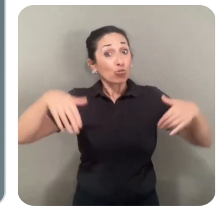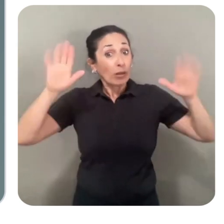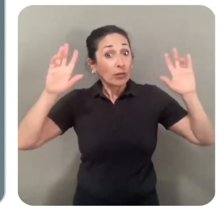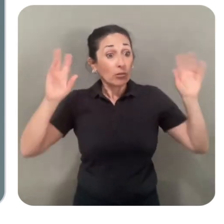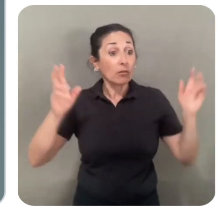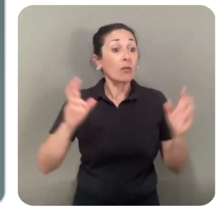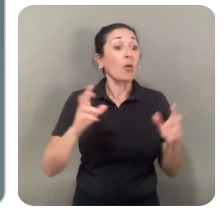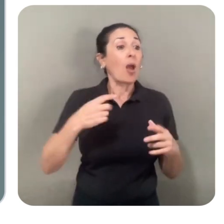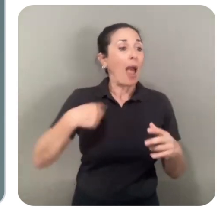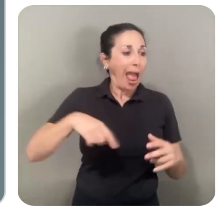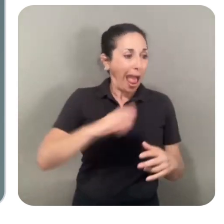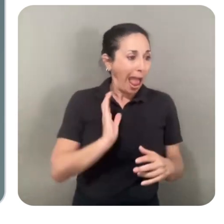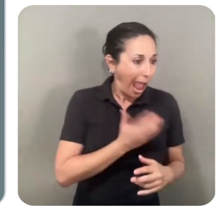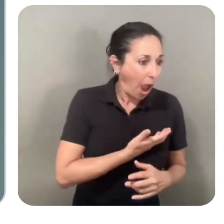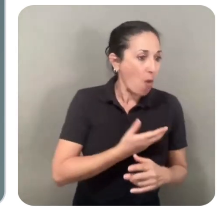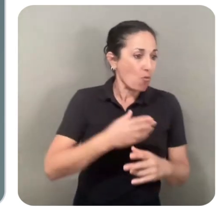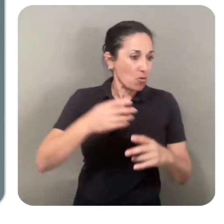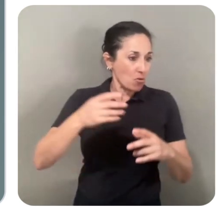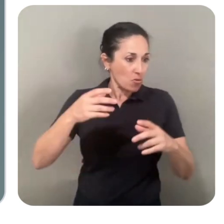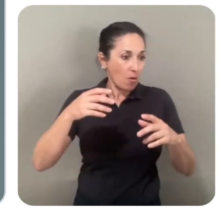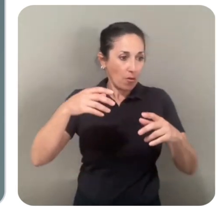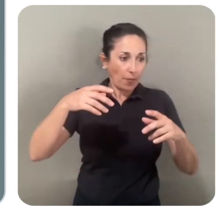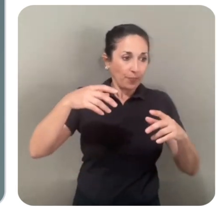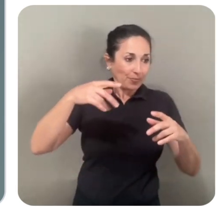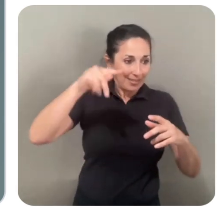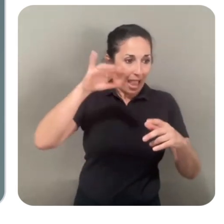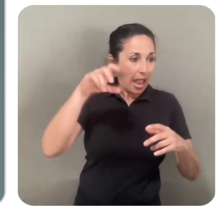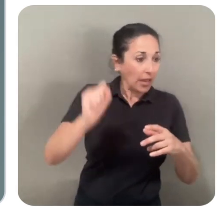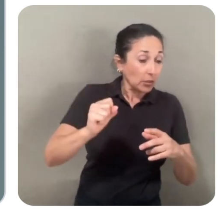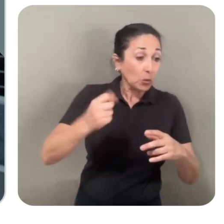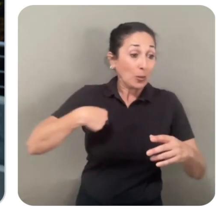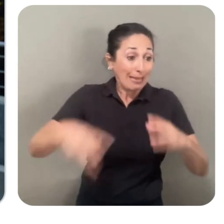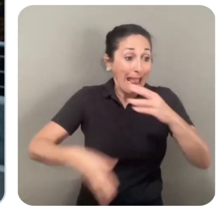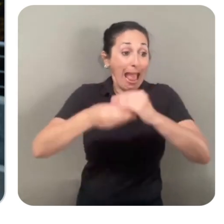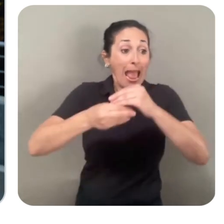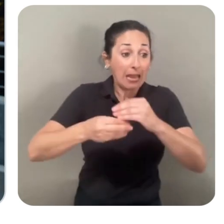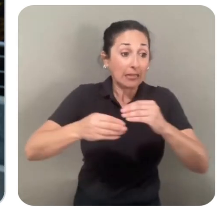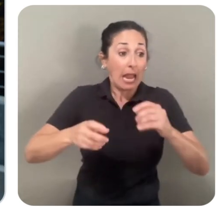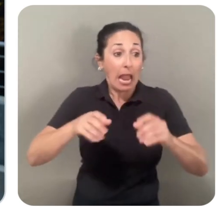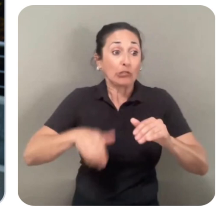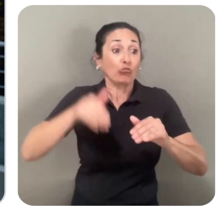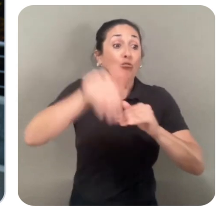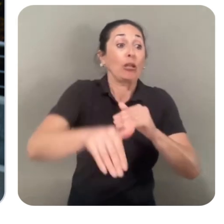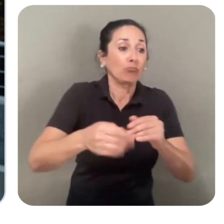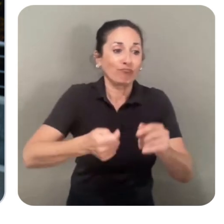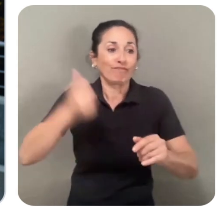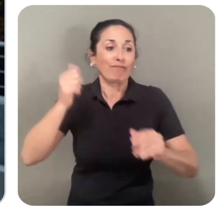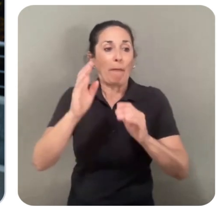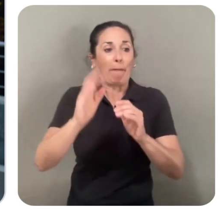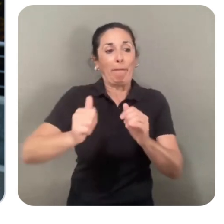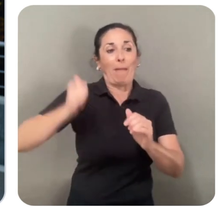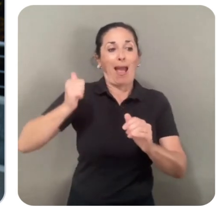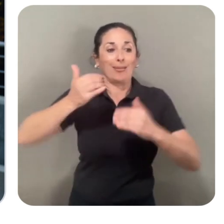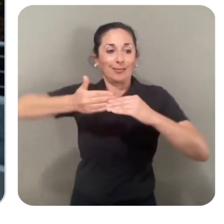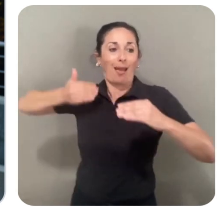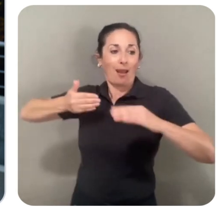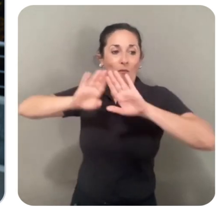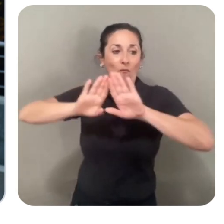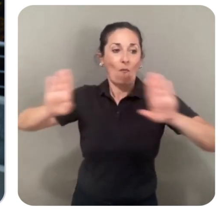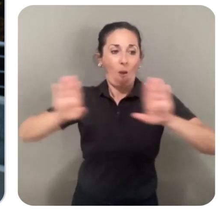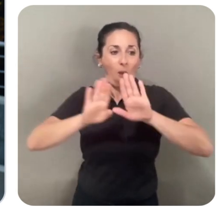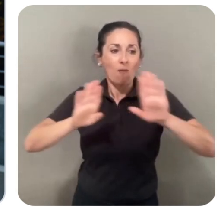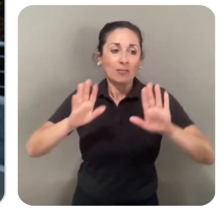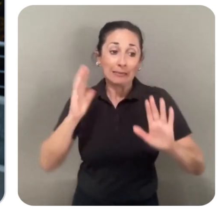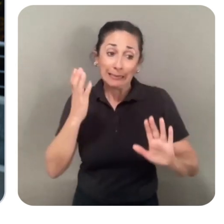tiles, and we added an extra step to remove the backside of walls. This seems trivial, but it reduced our polygon